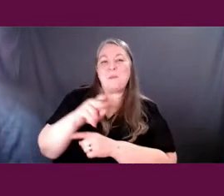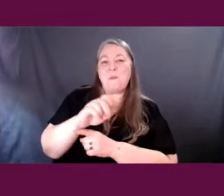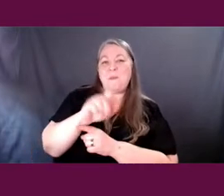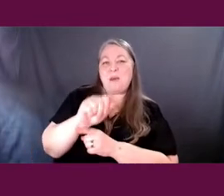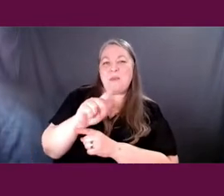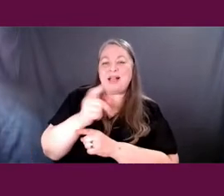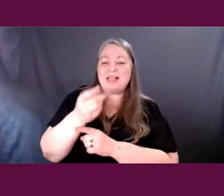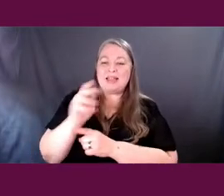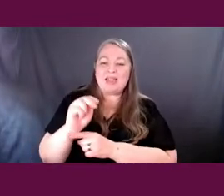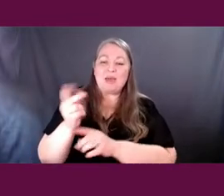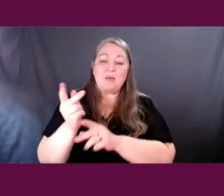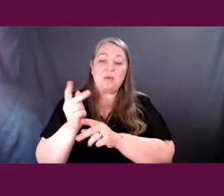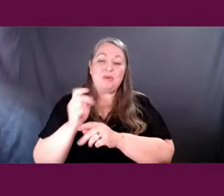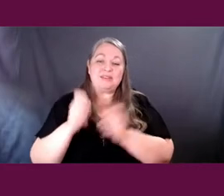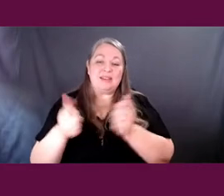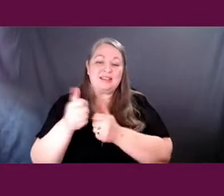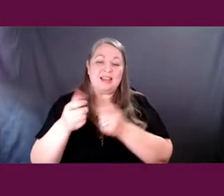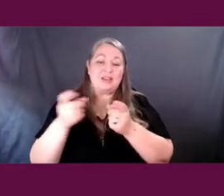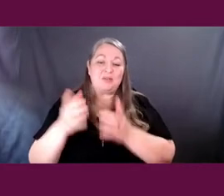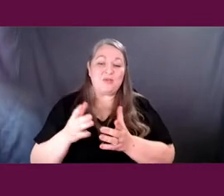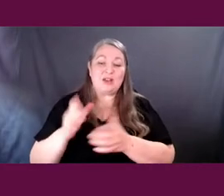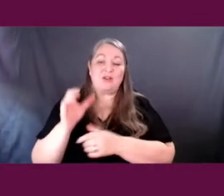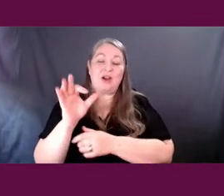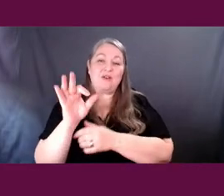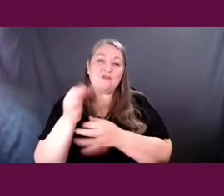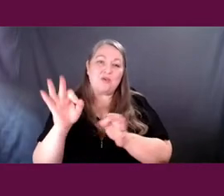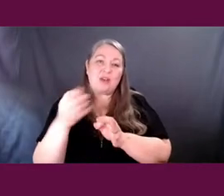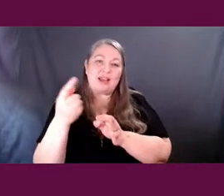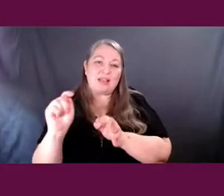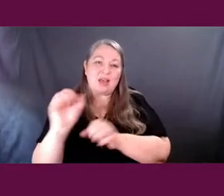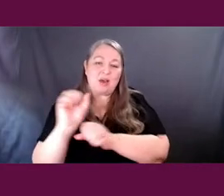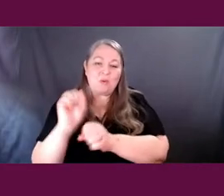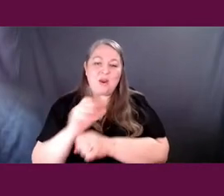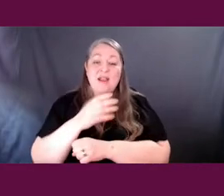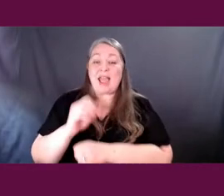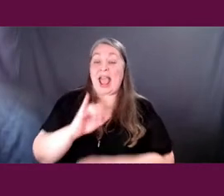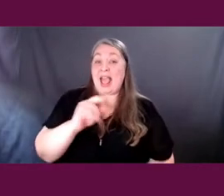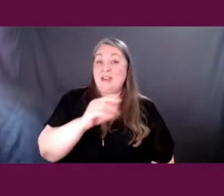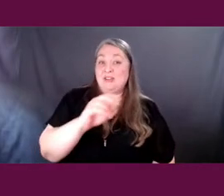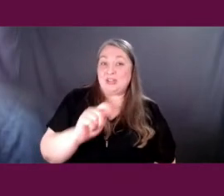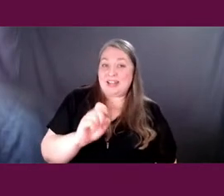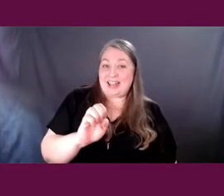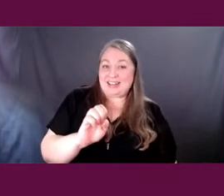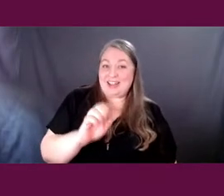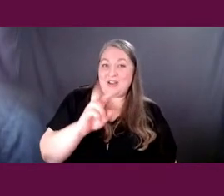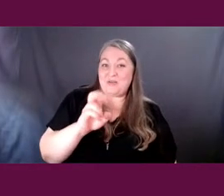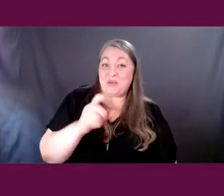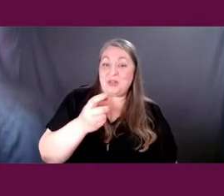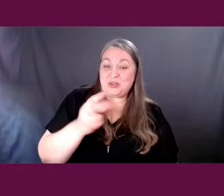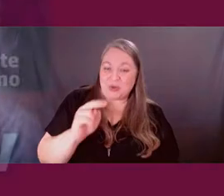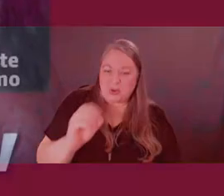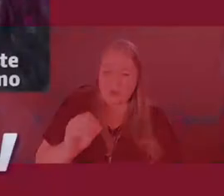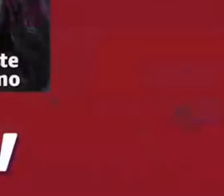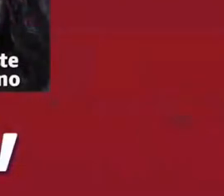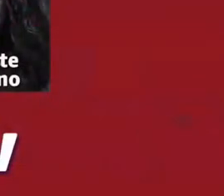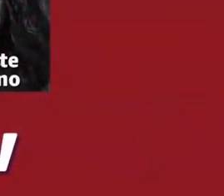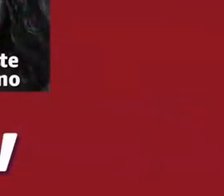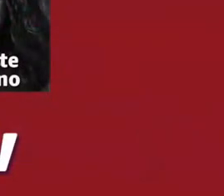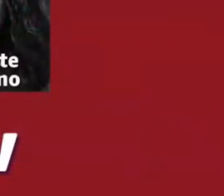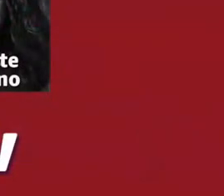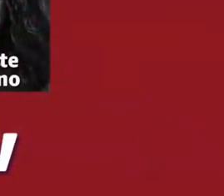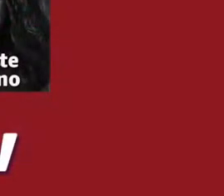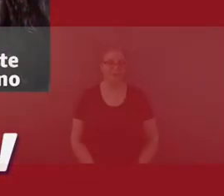of Groovy, Jeanette Volturno. This is going to be so good. Elaine, over to you.